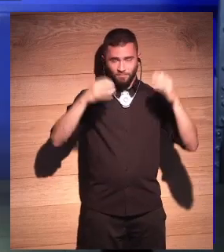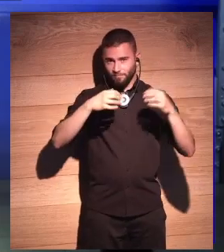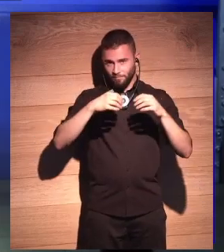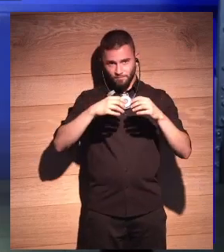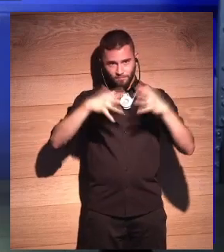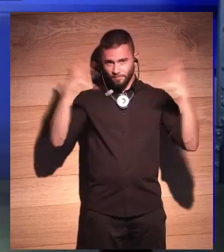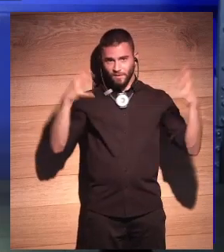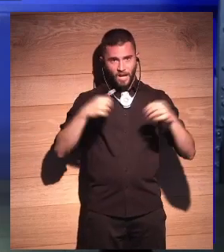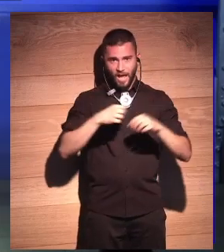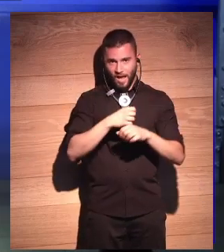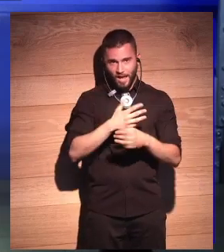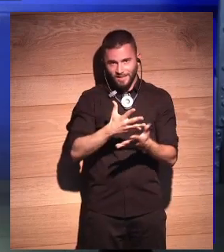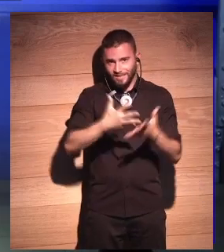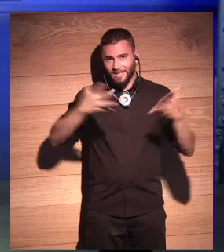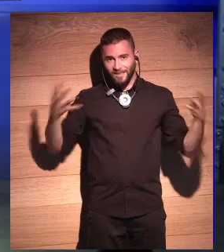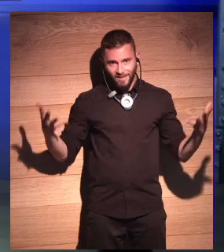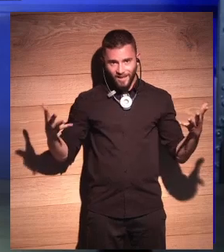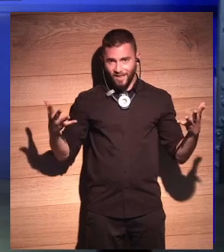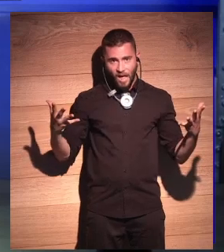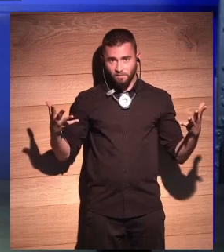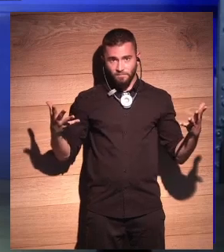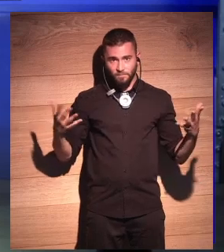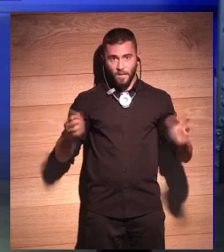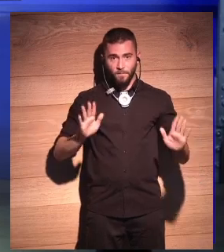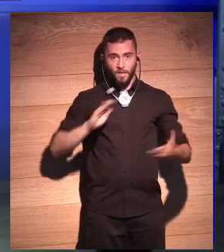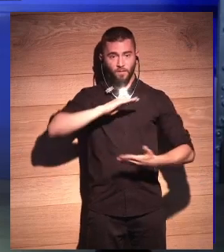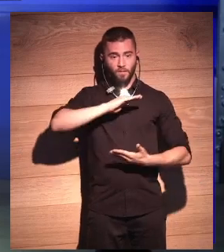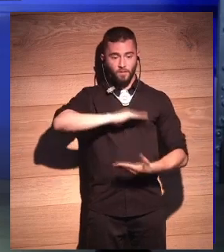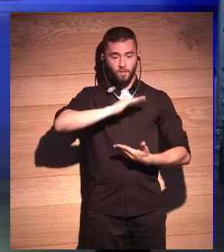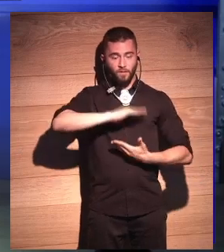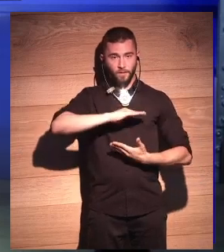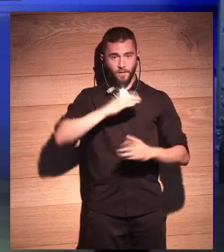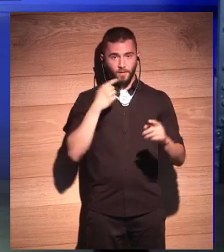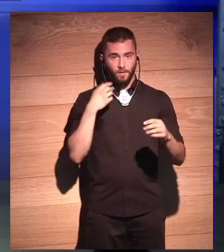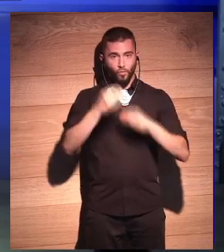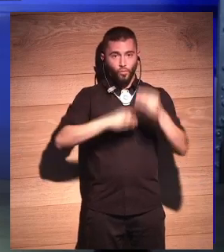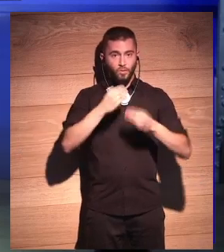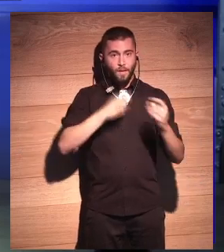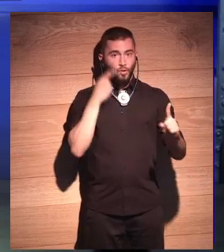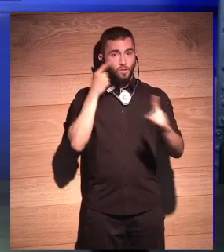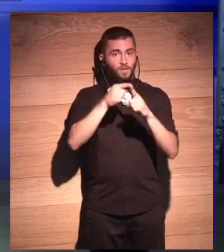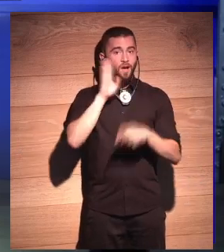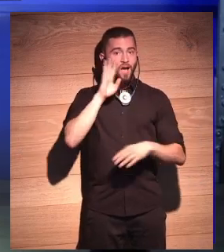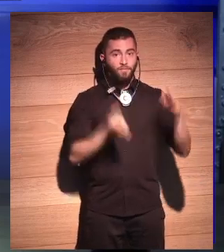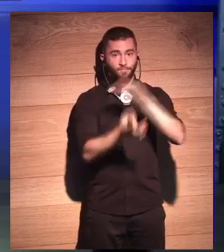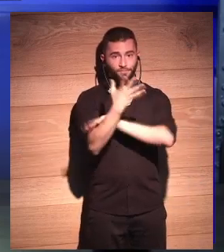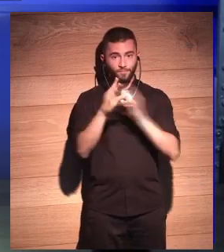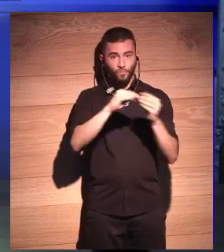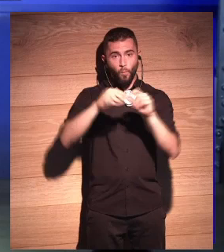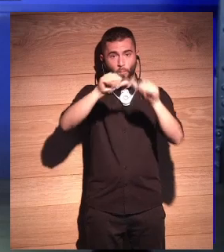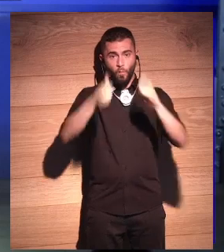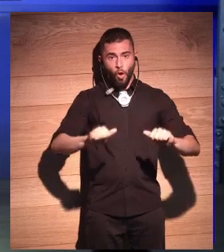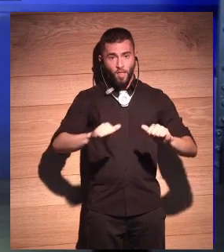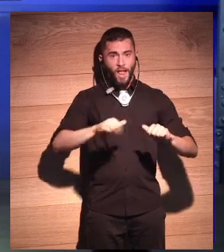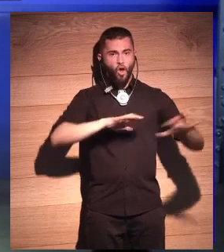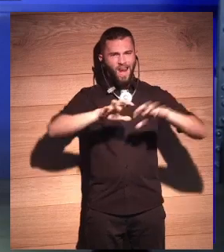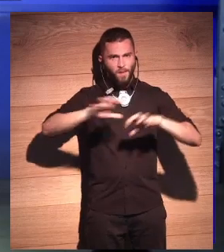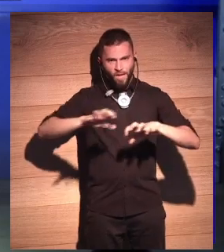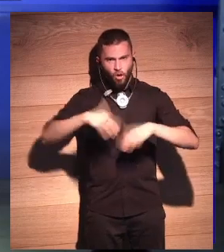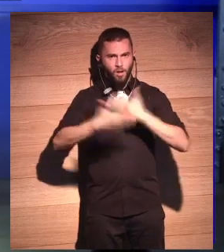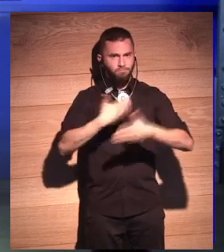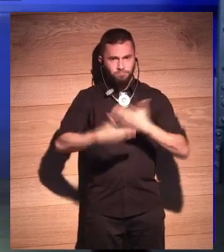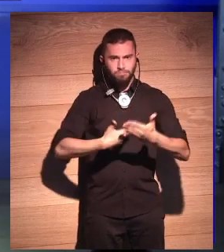the skills we used to build that, we built it in a real-time engine. We made a model. We built some animations for how it would